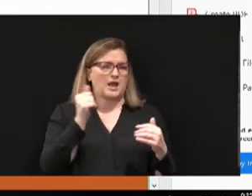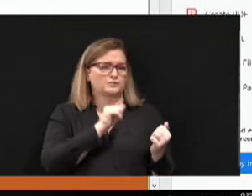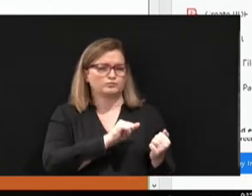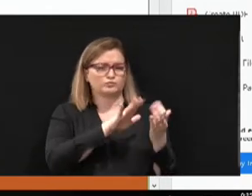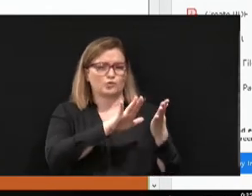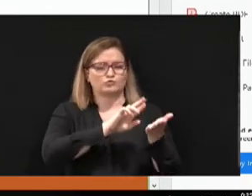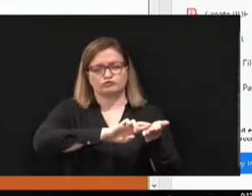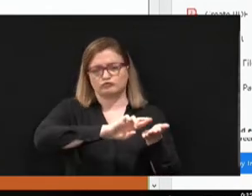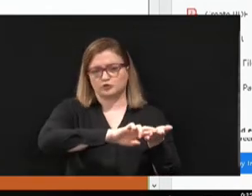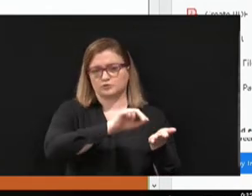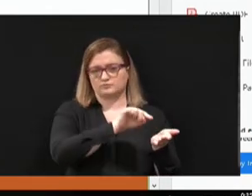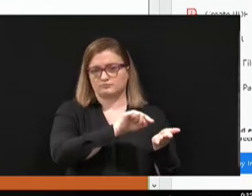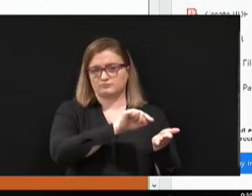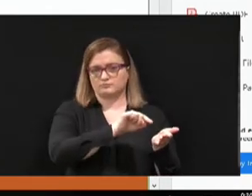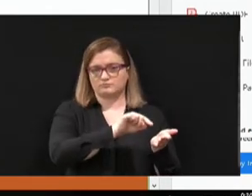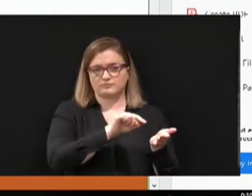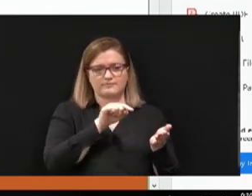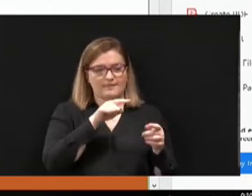at